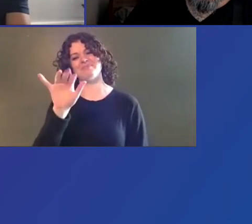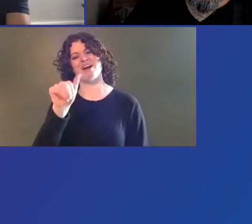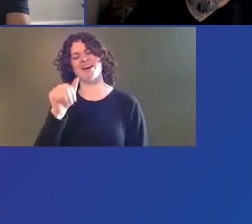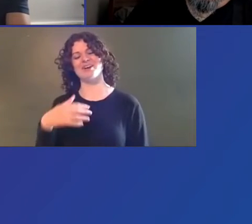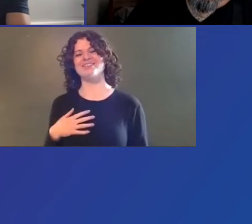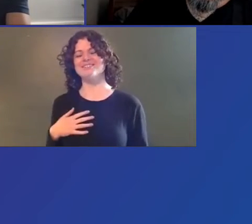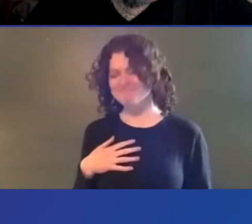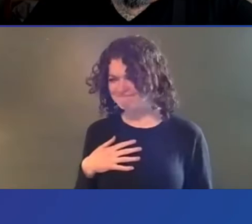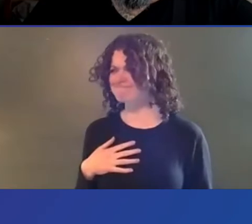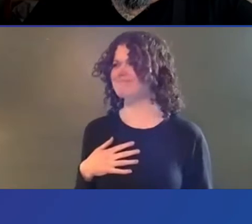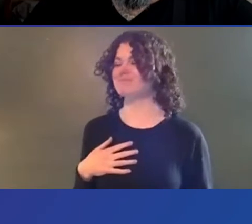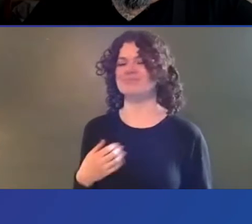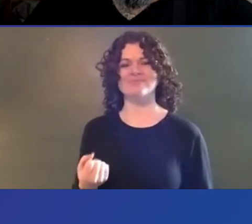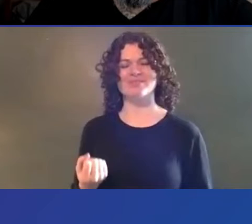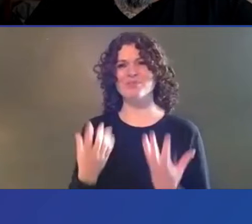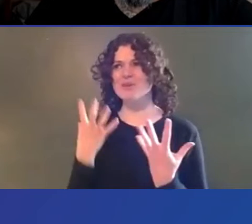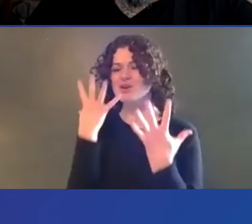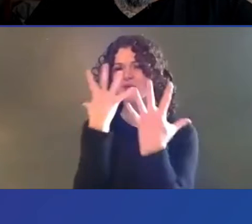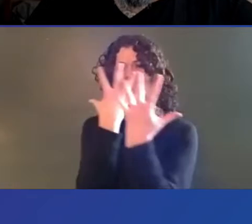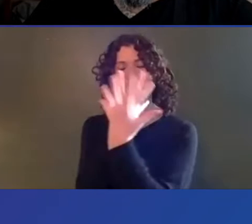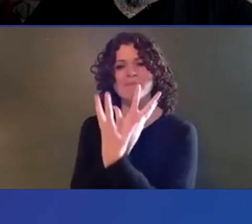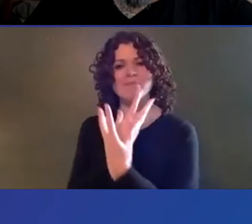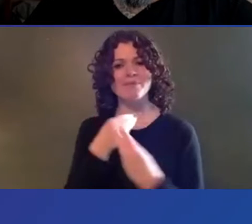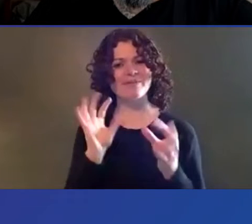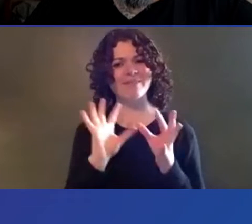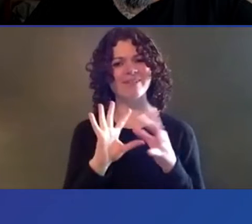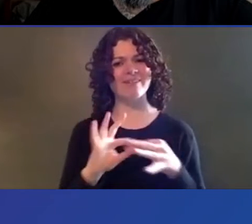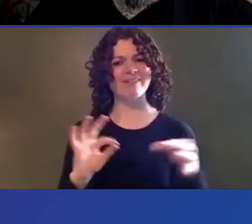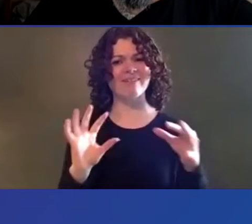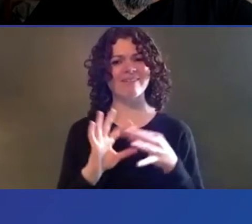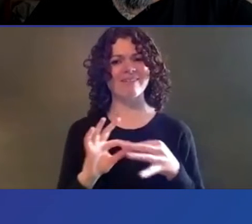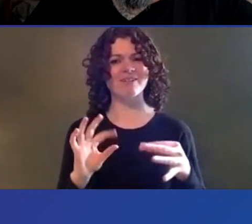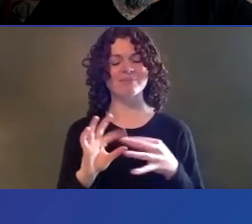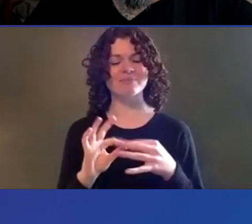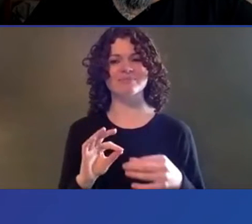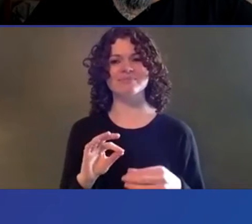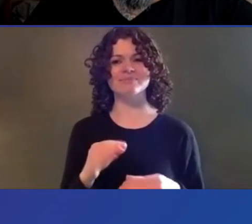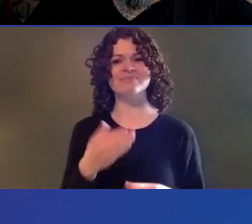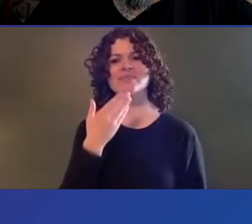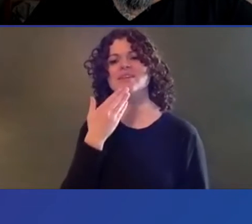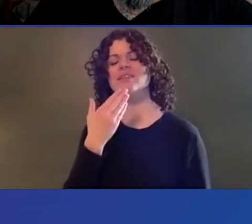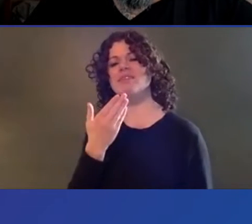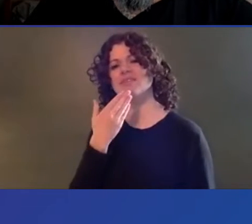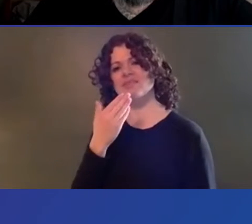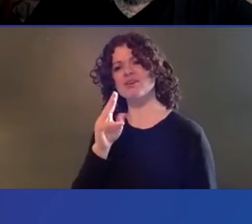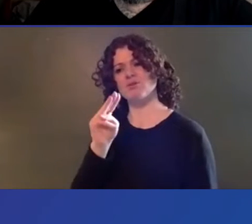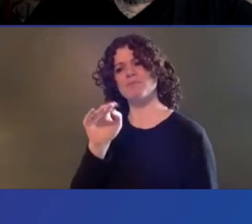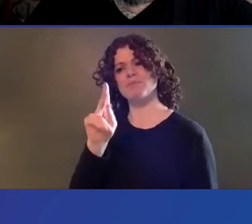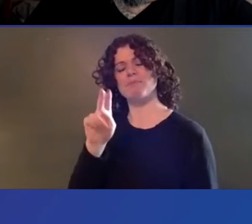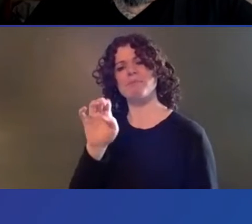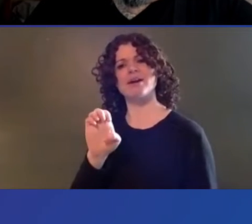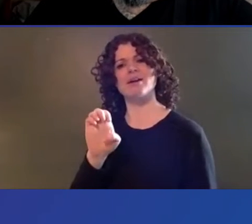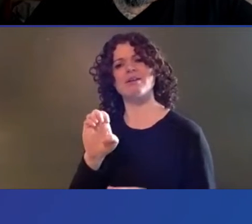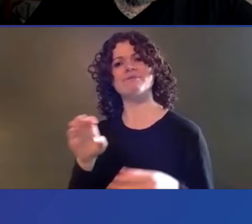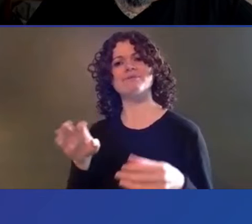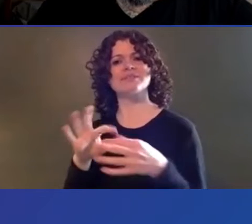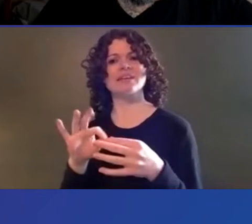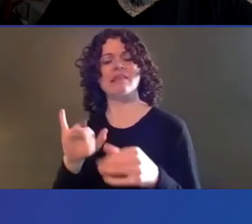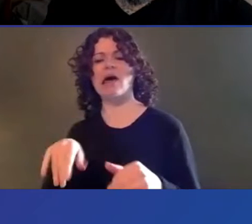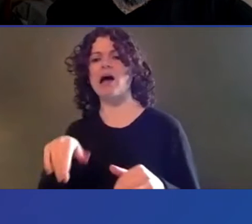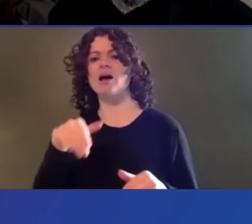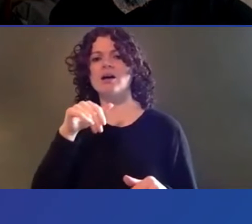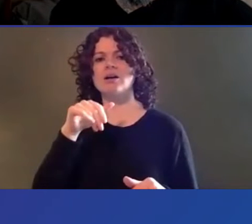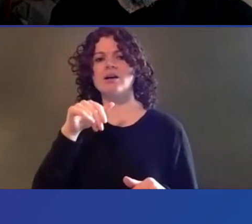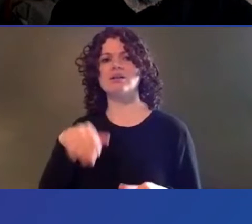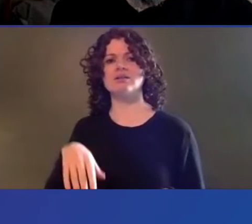Thank you for saying that, Mike. Death does not mean bad. Death does not equal a